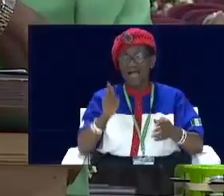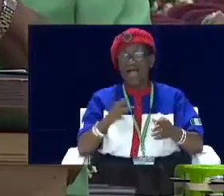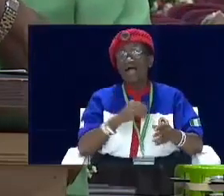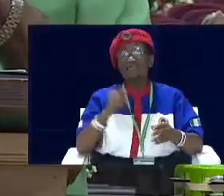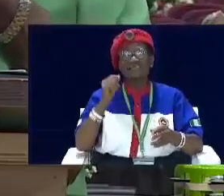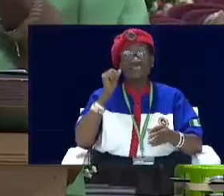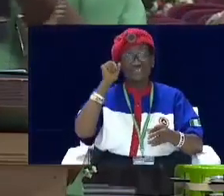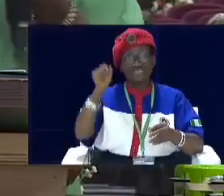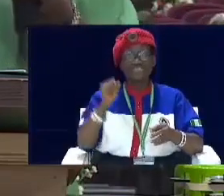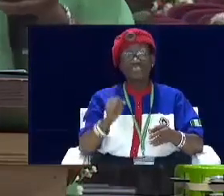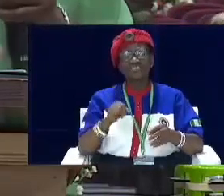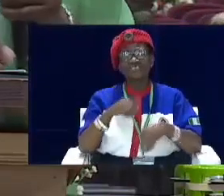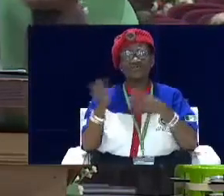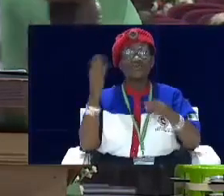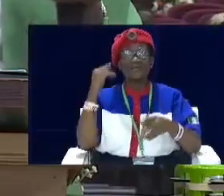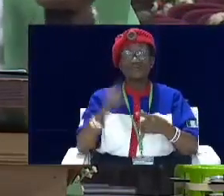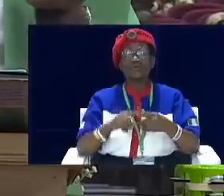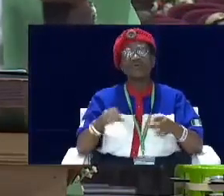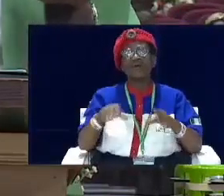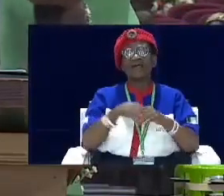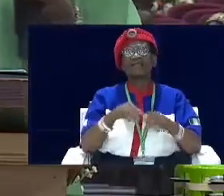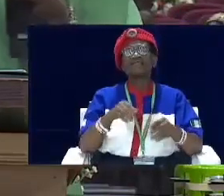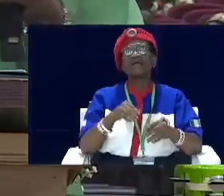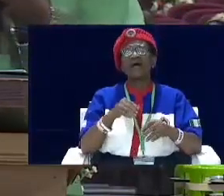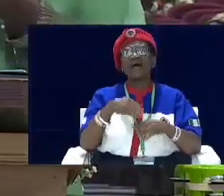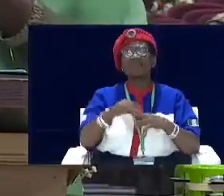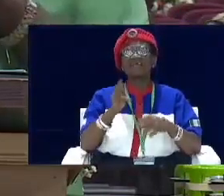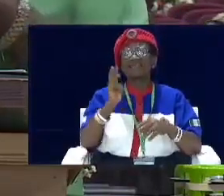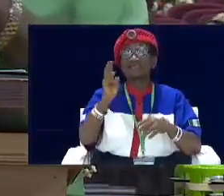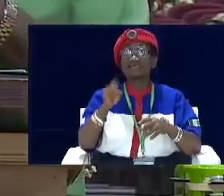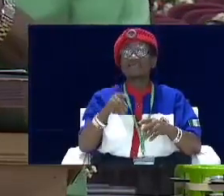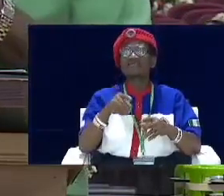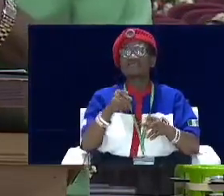6 months. Now, the reason why God asked me to tell you that